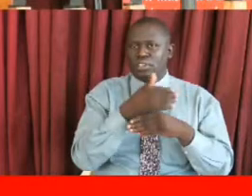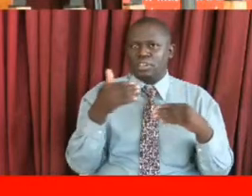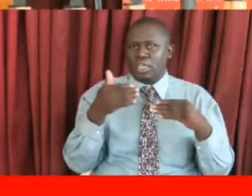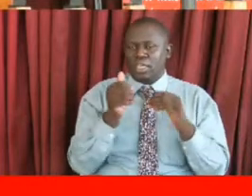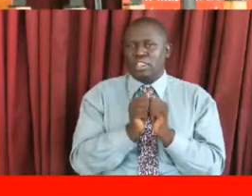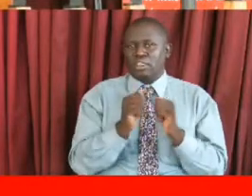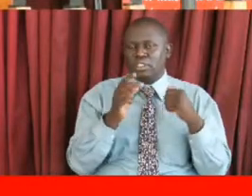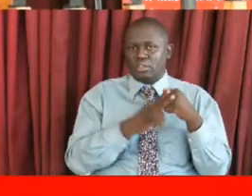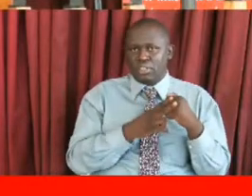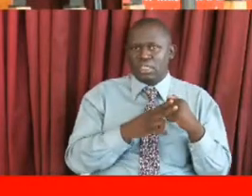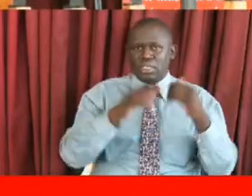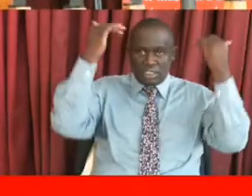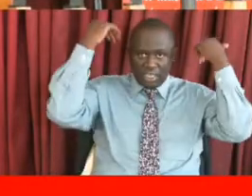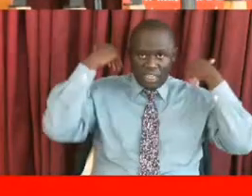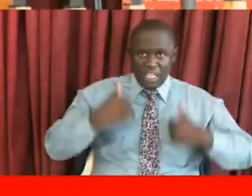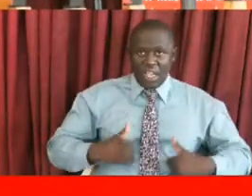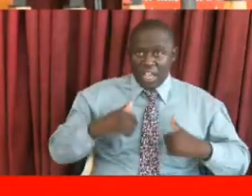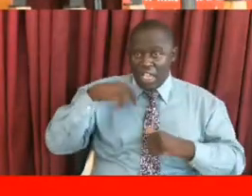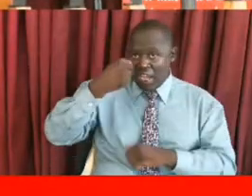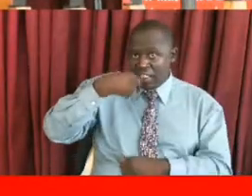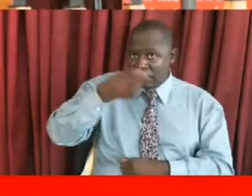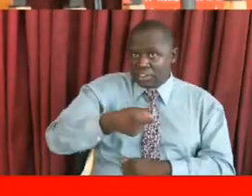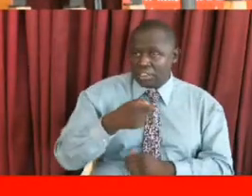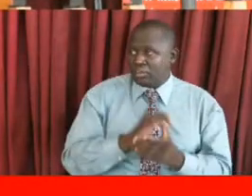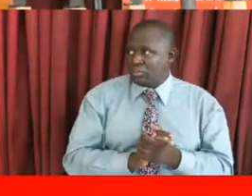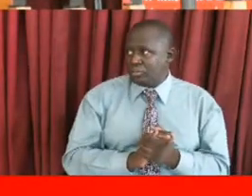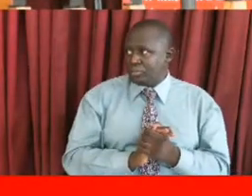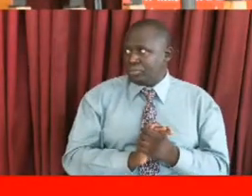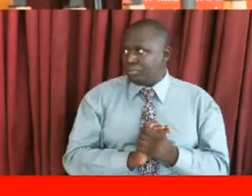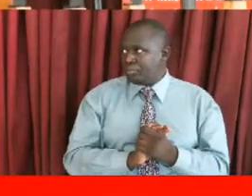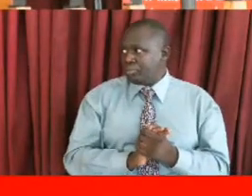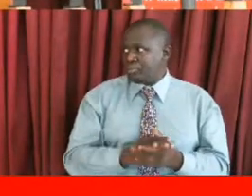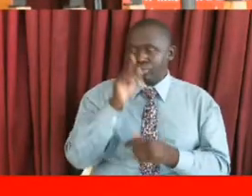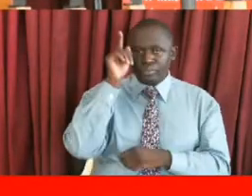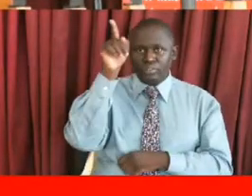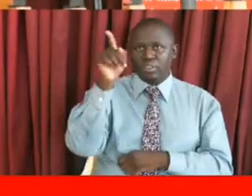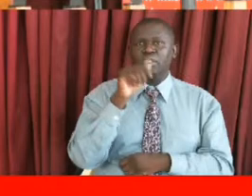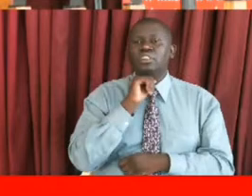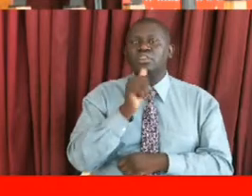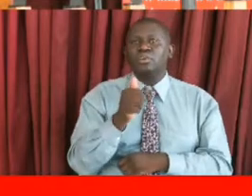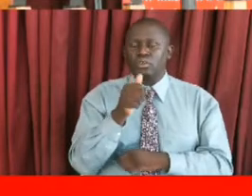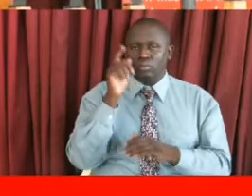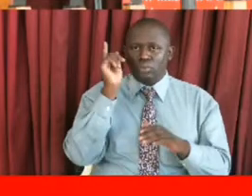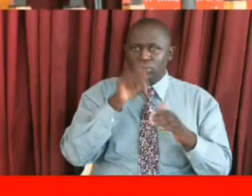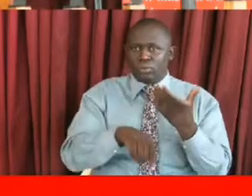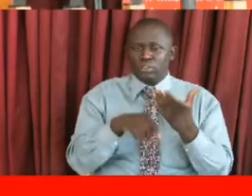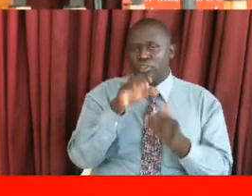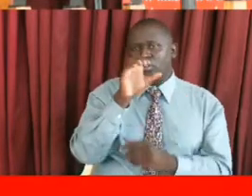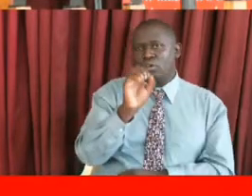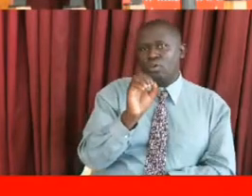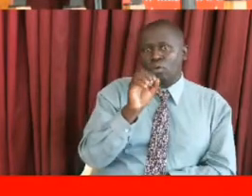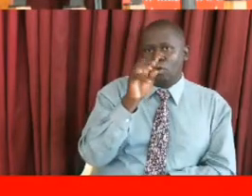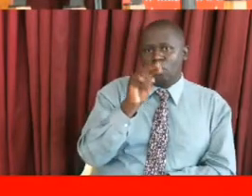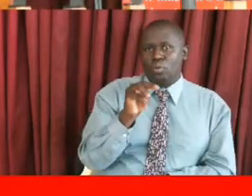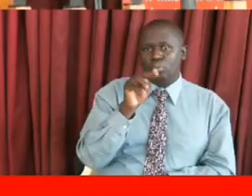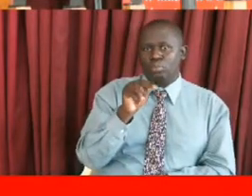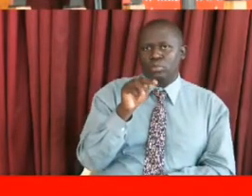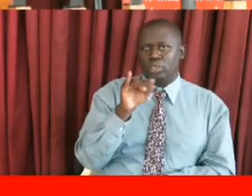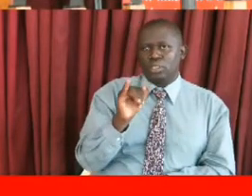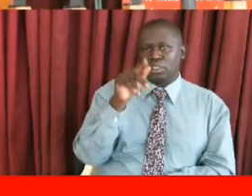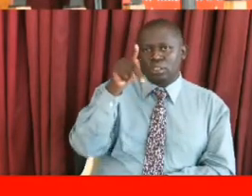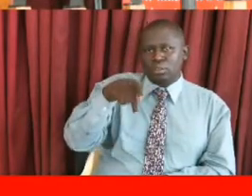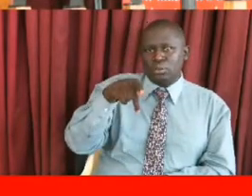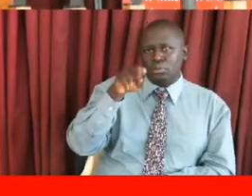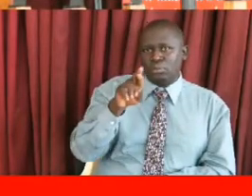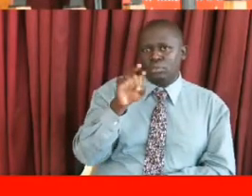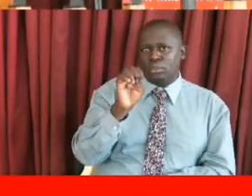17 I said he is not omnipresent like 17 he is